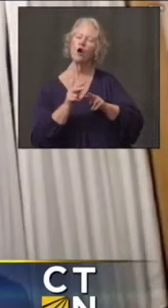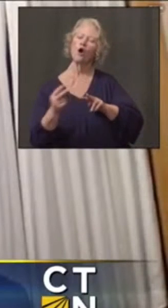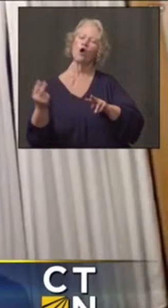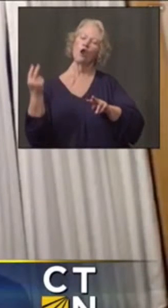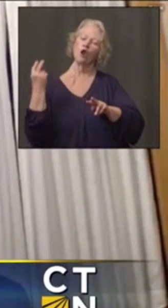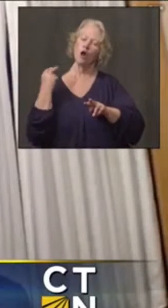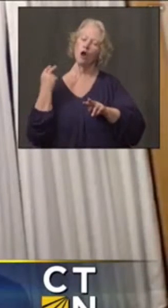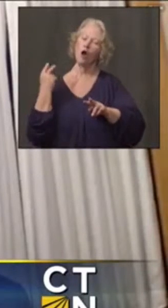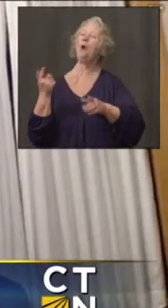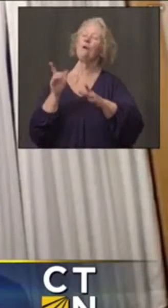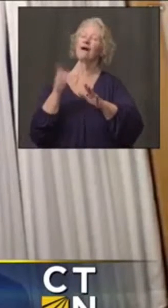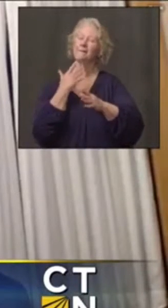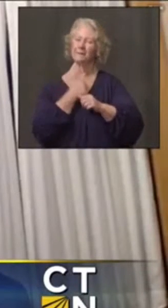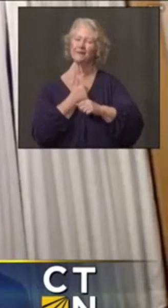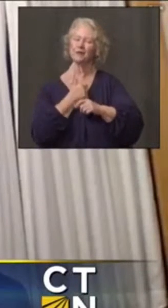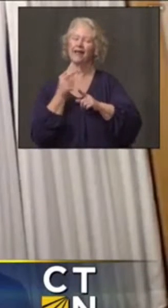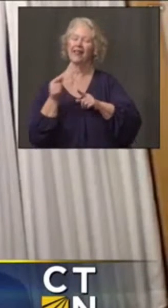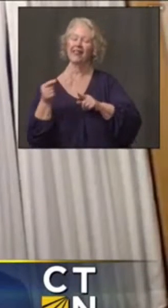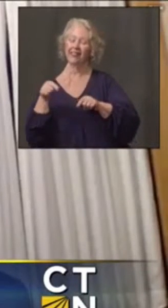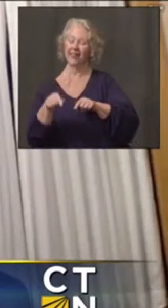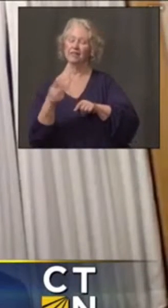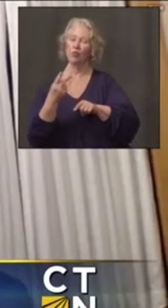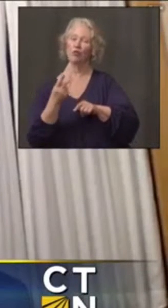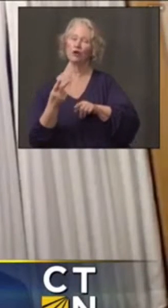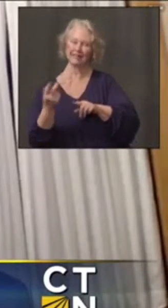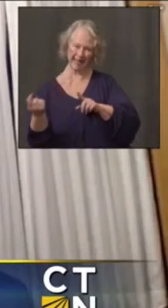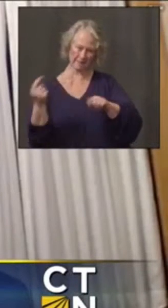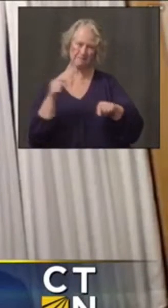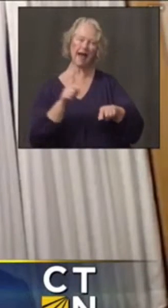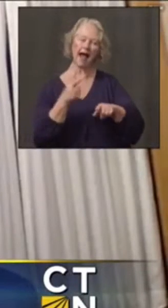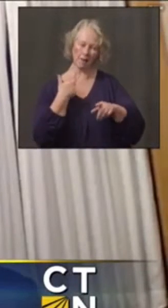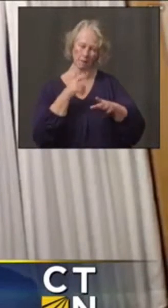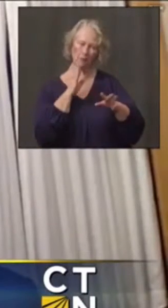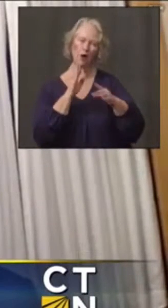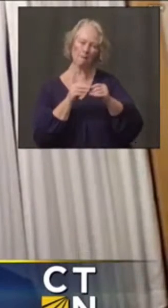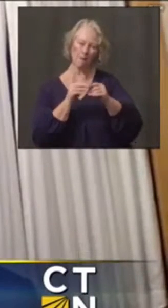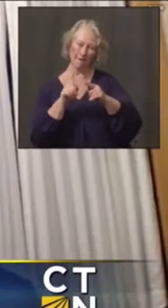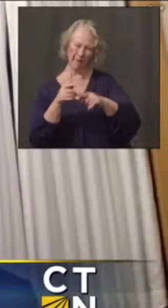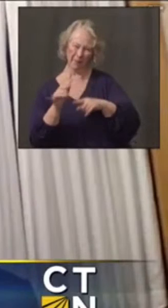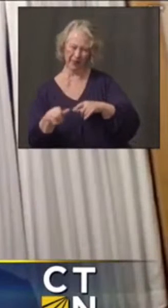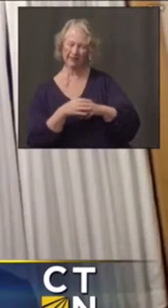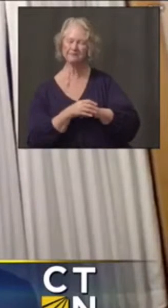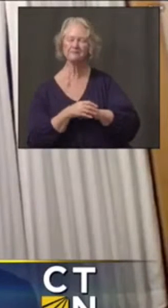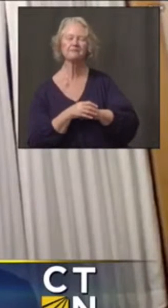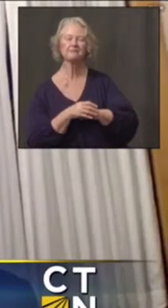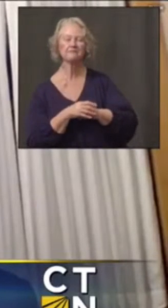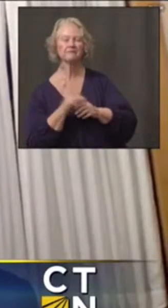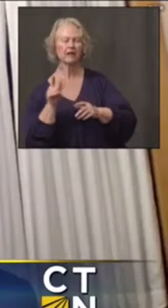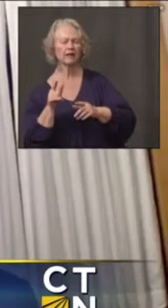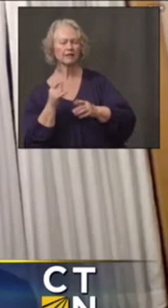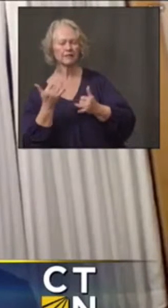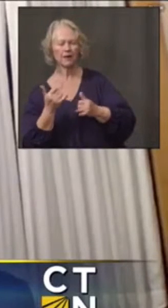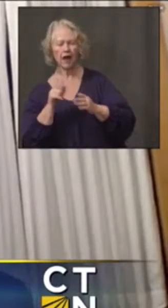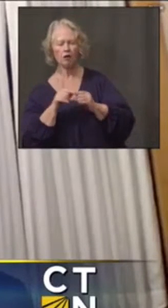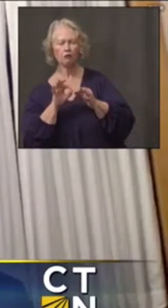some updates on that one. Okay, gotcha. On the education teacher front, I understand that in